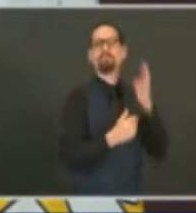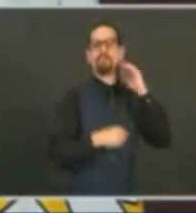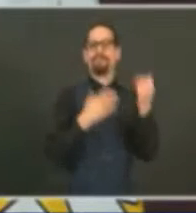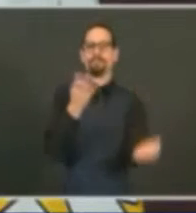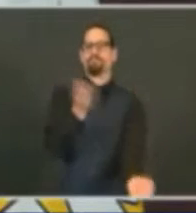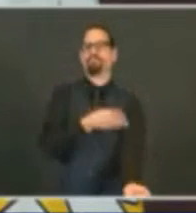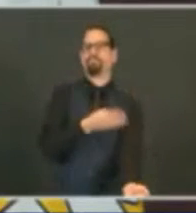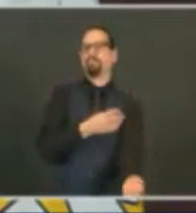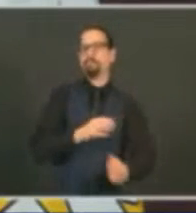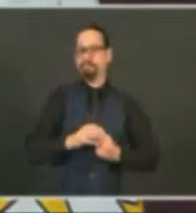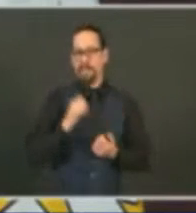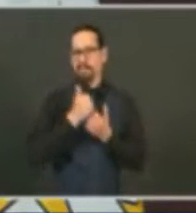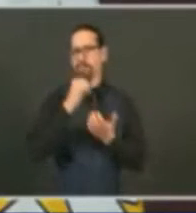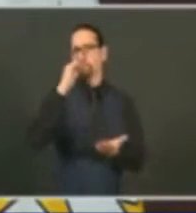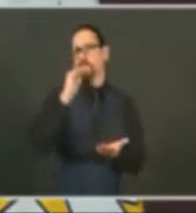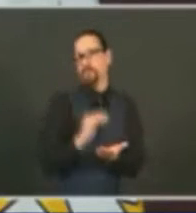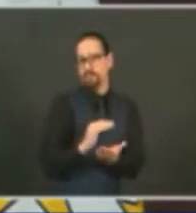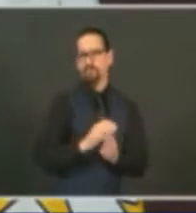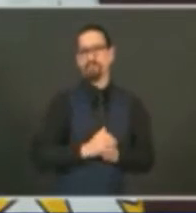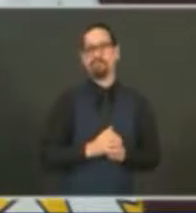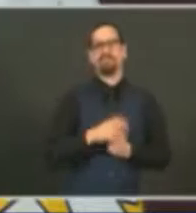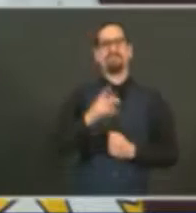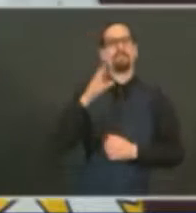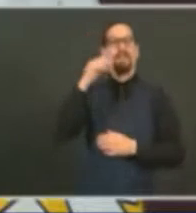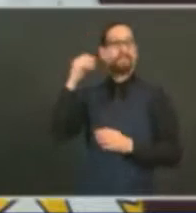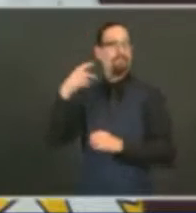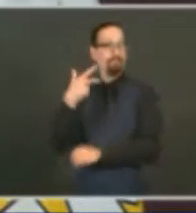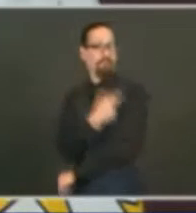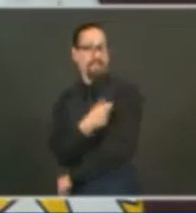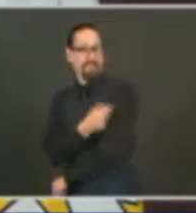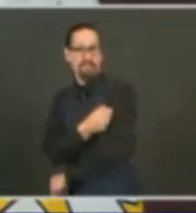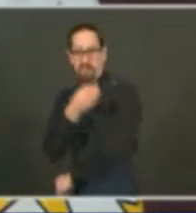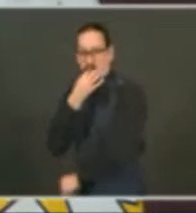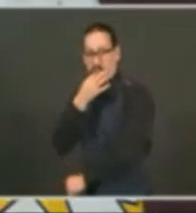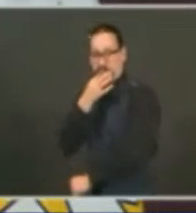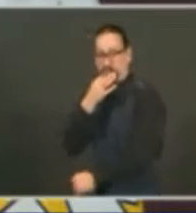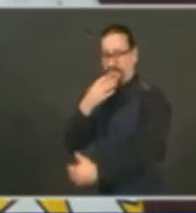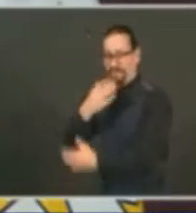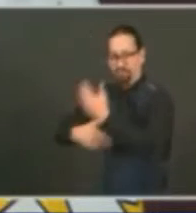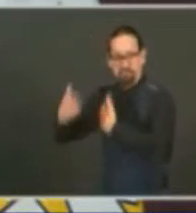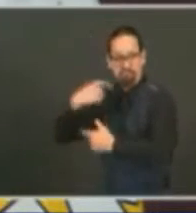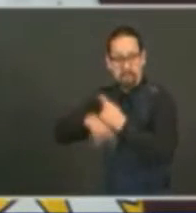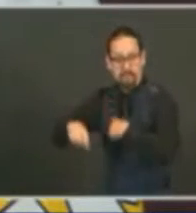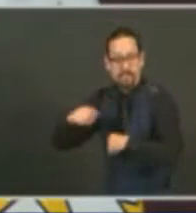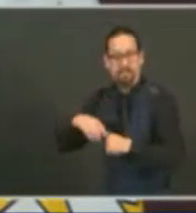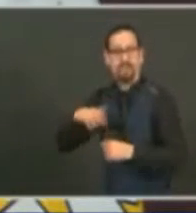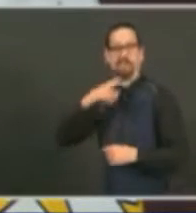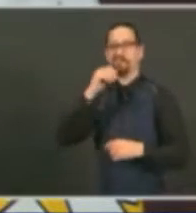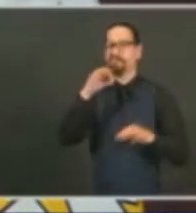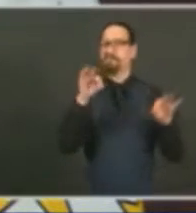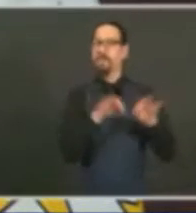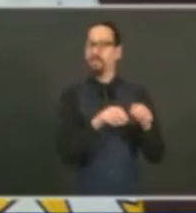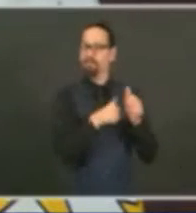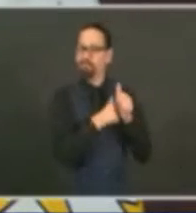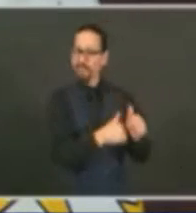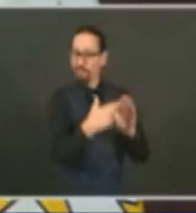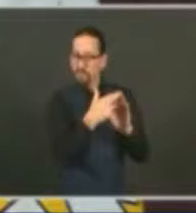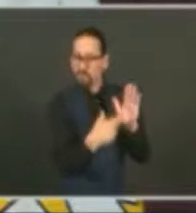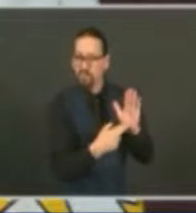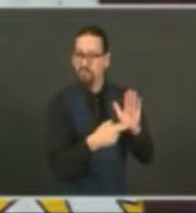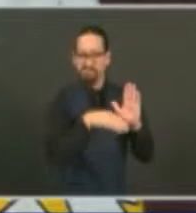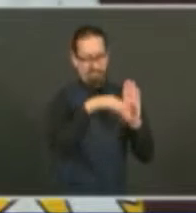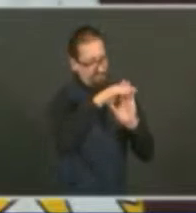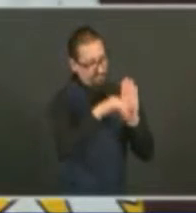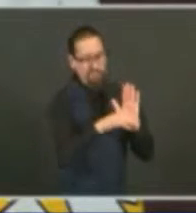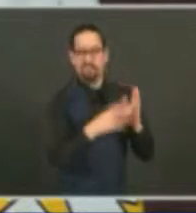now to best prepare ourselves and really start to bend the curve. following the rules during this pause, making